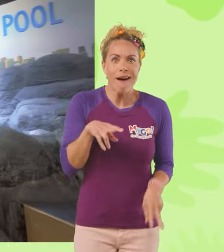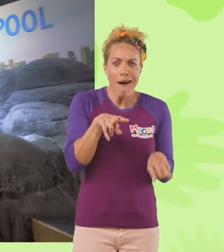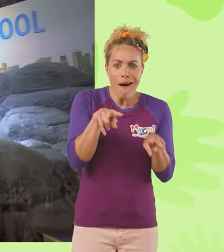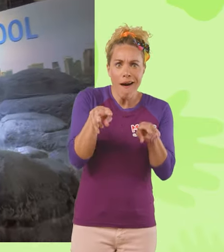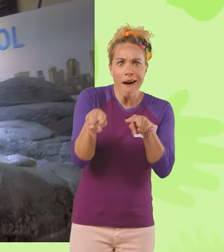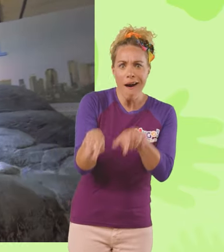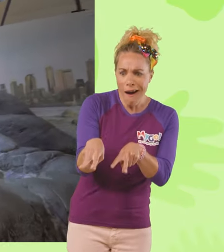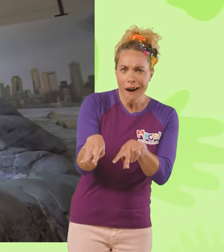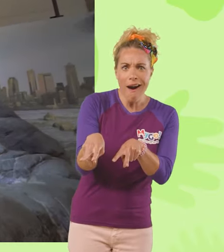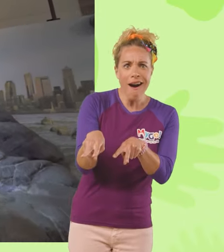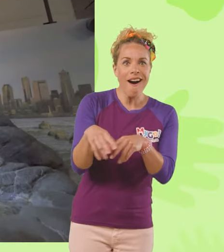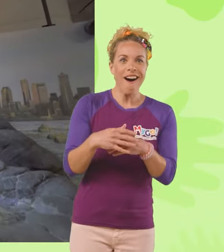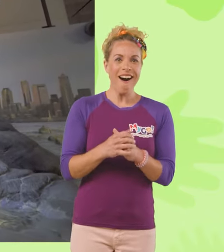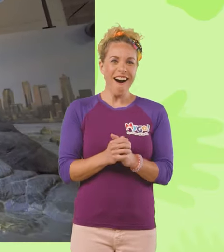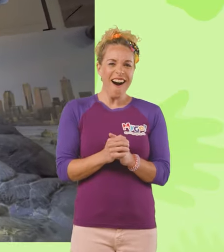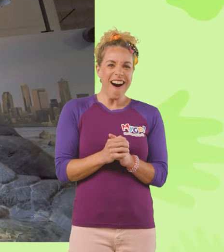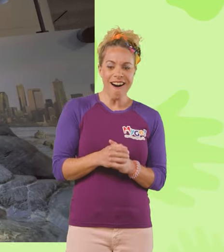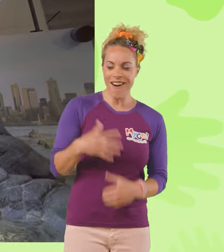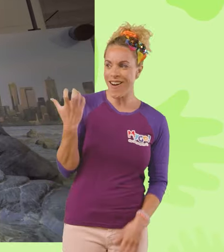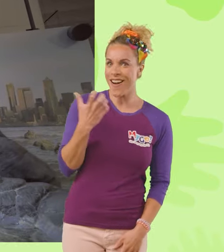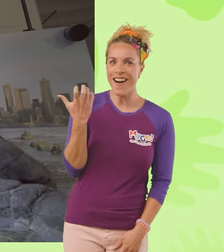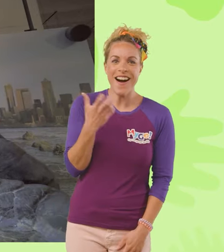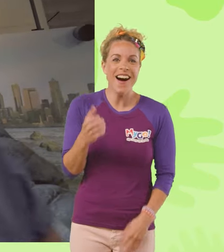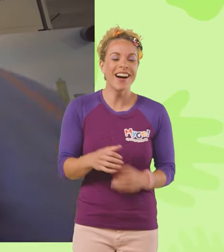Look at this. Wow.